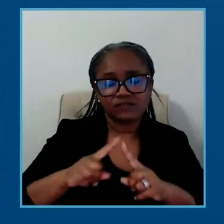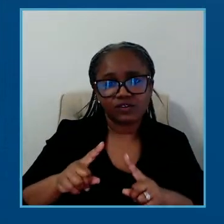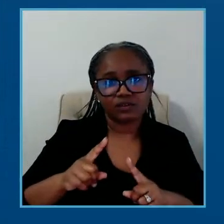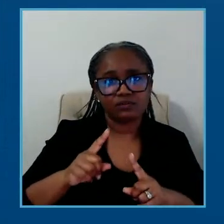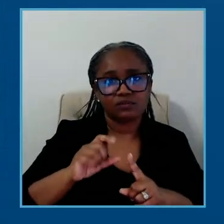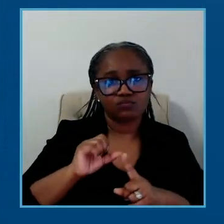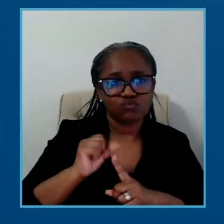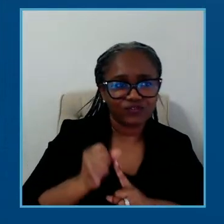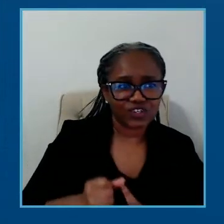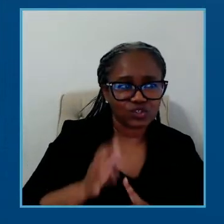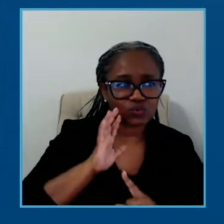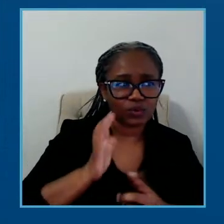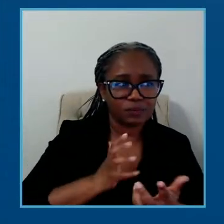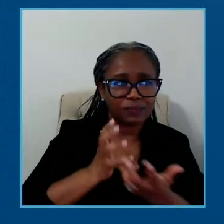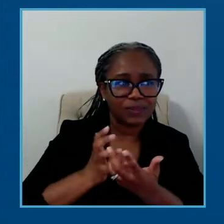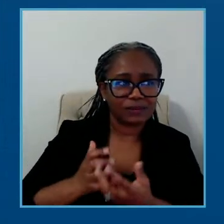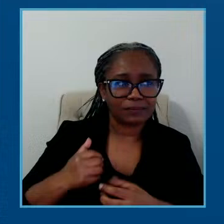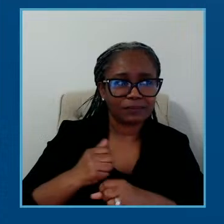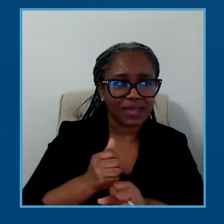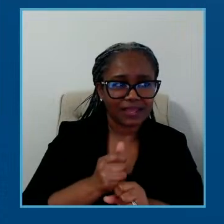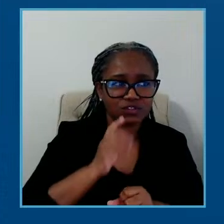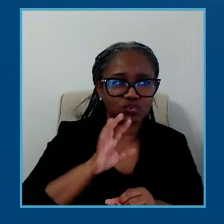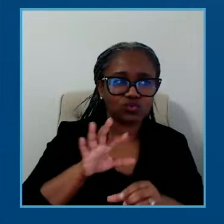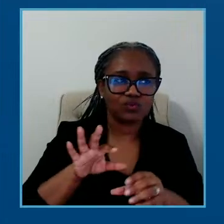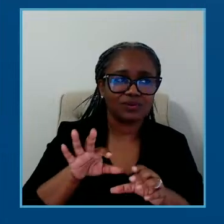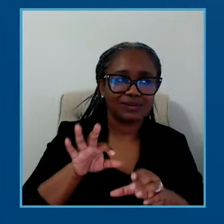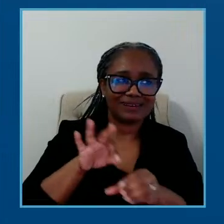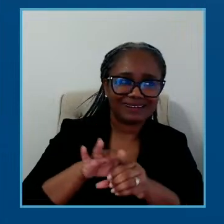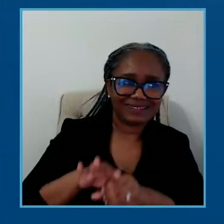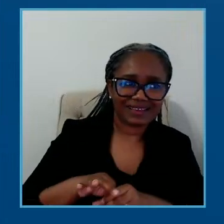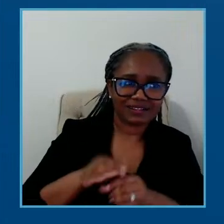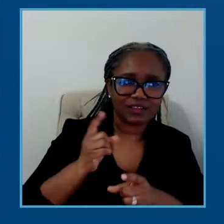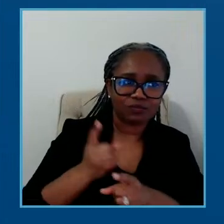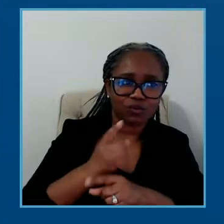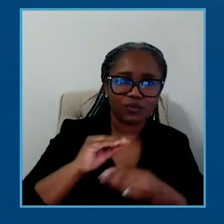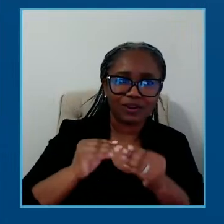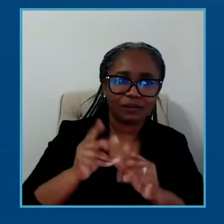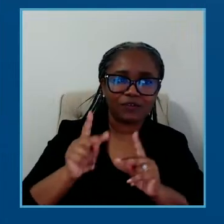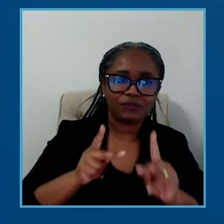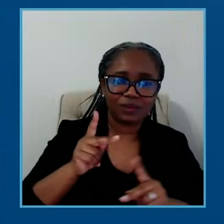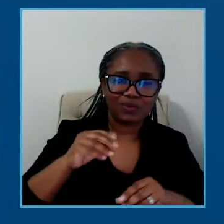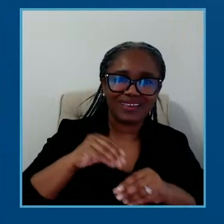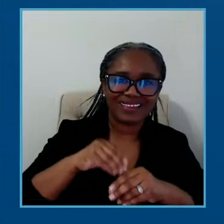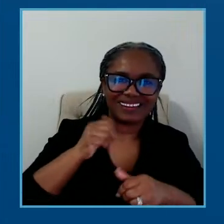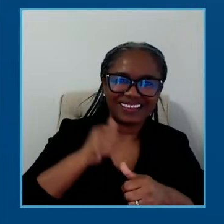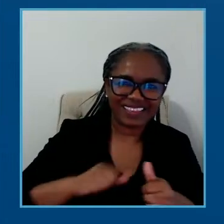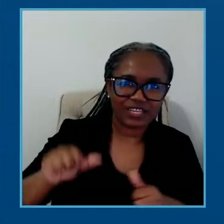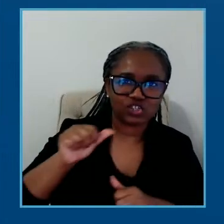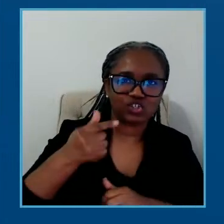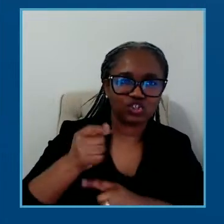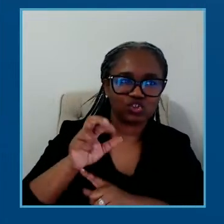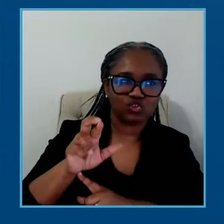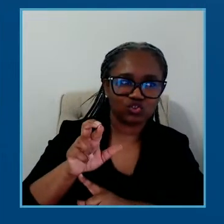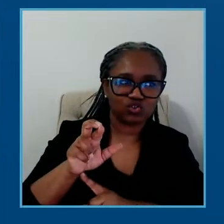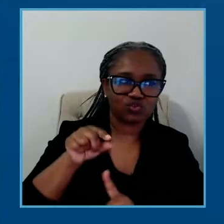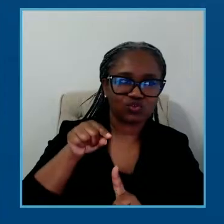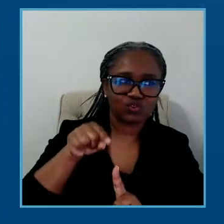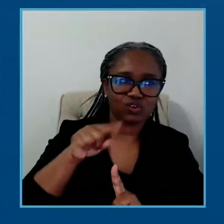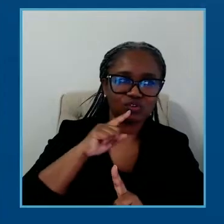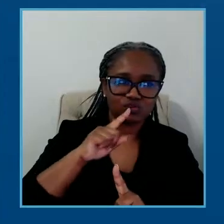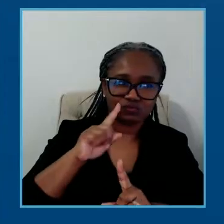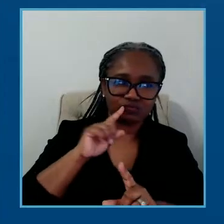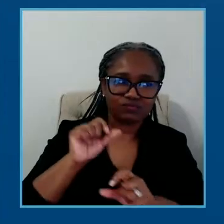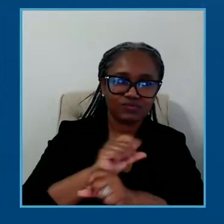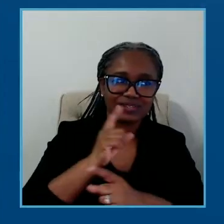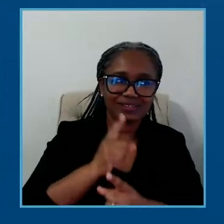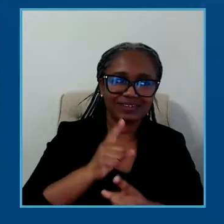achieve equal division. So the challenger claims that was what was required here. The